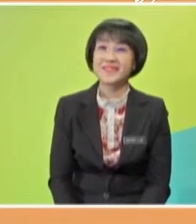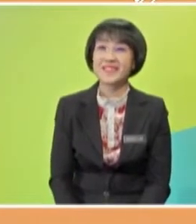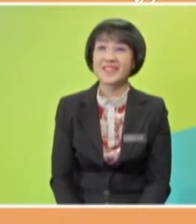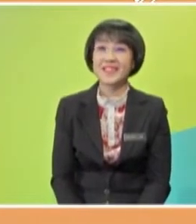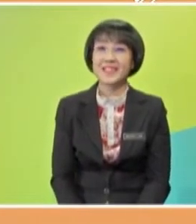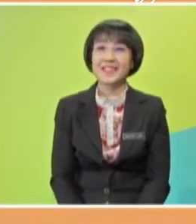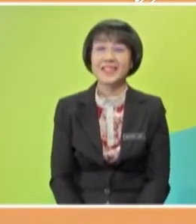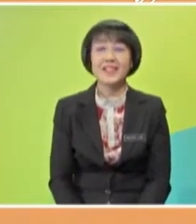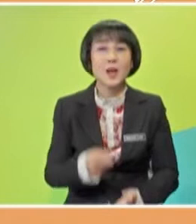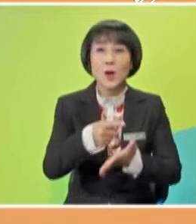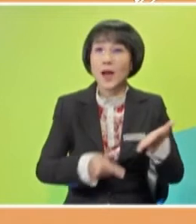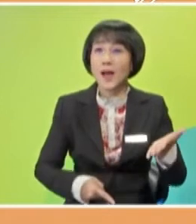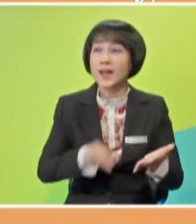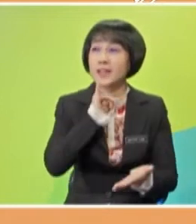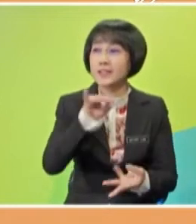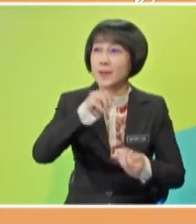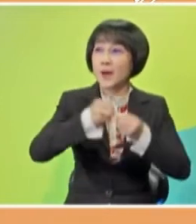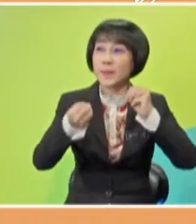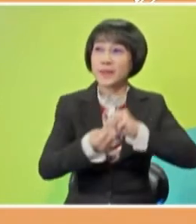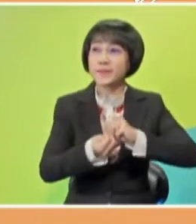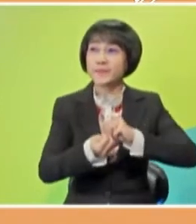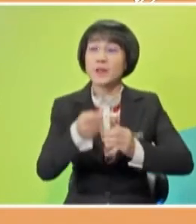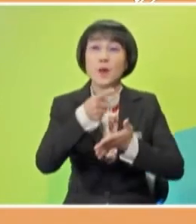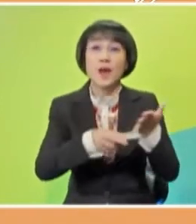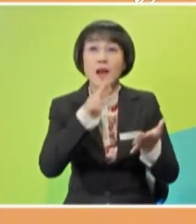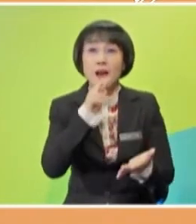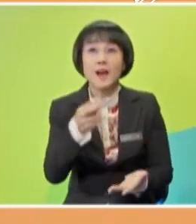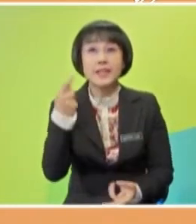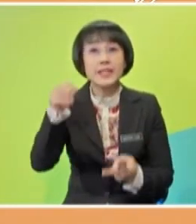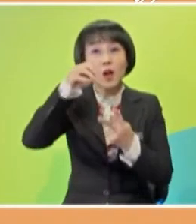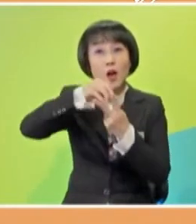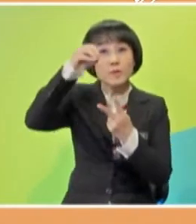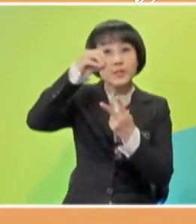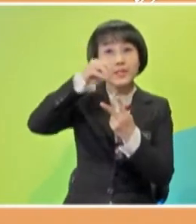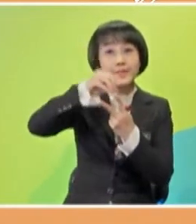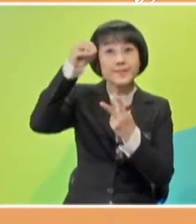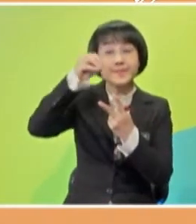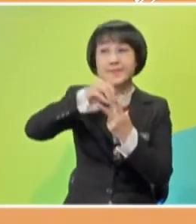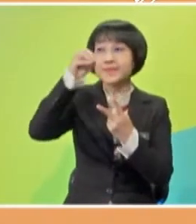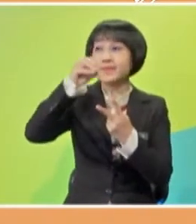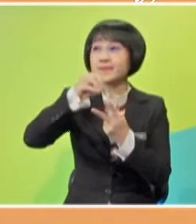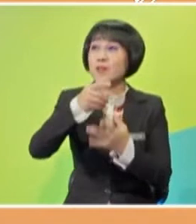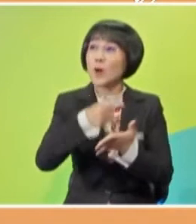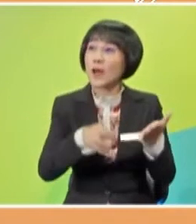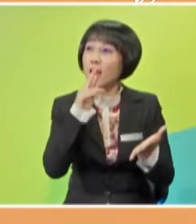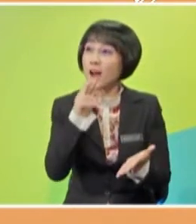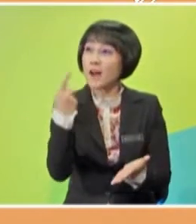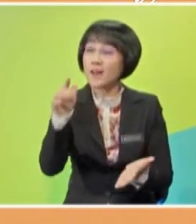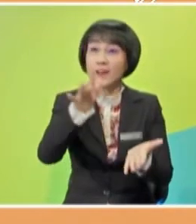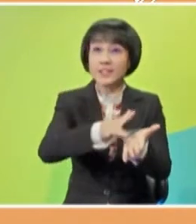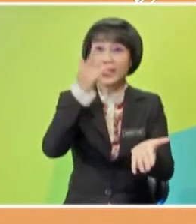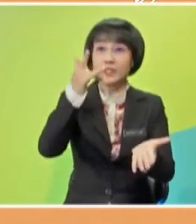Yeah. Okay. What is the problem? What are the options? What are